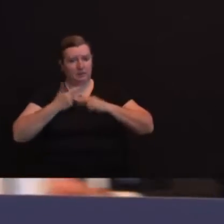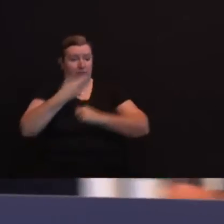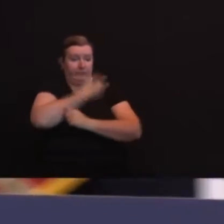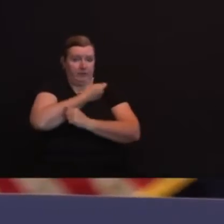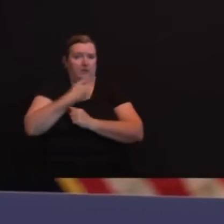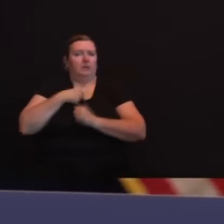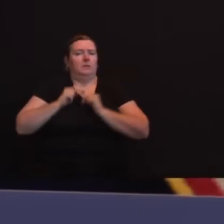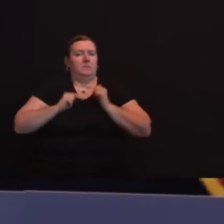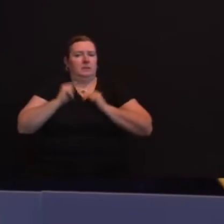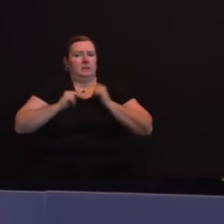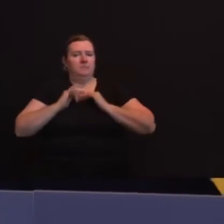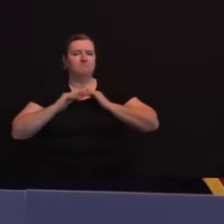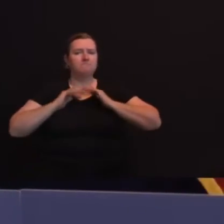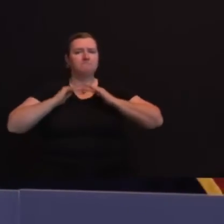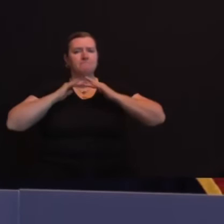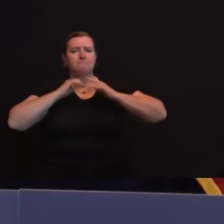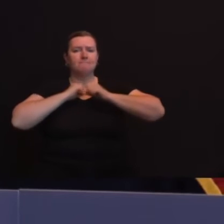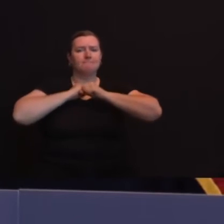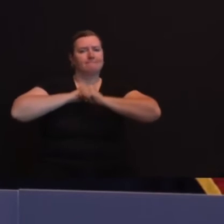works. I'm